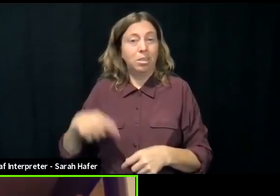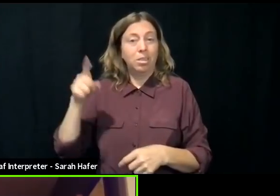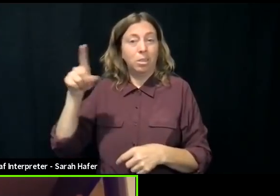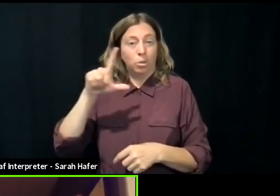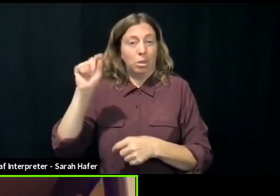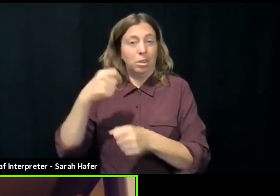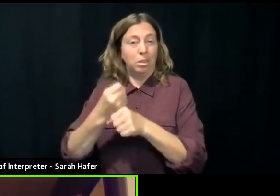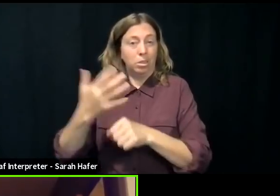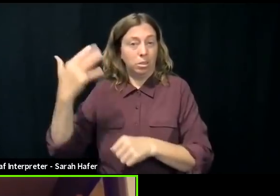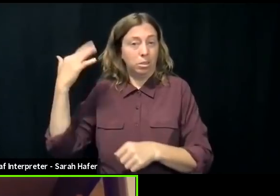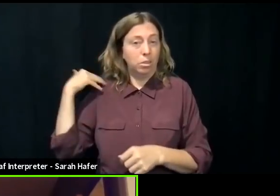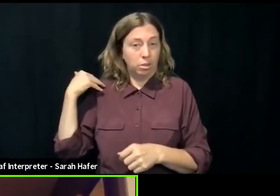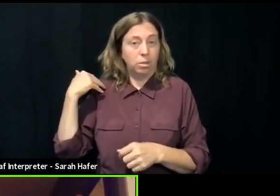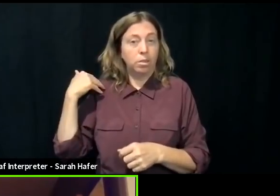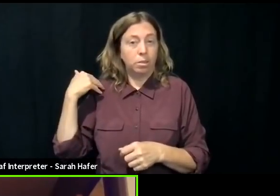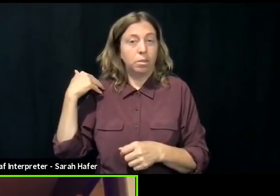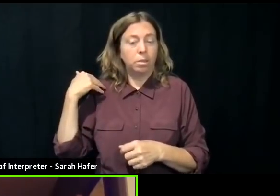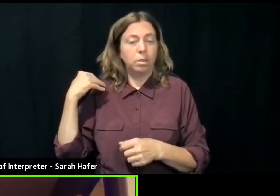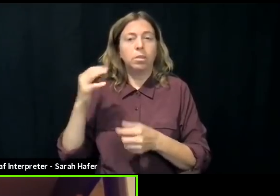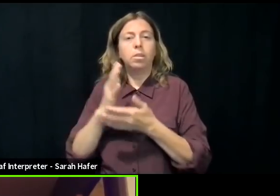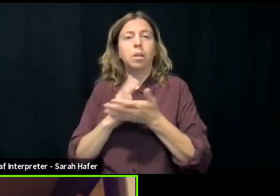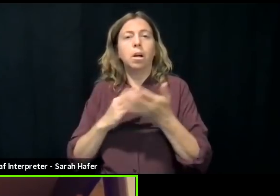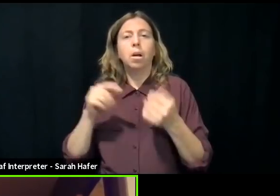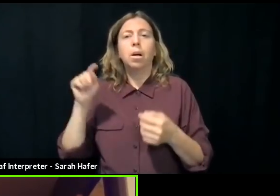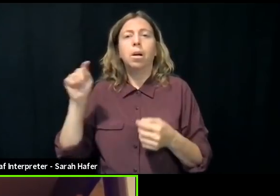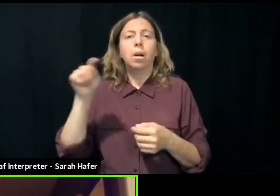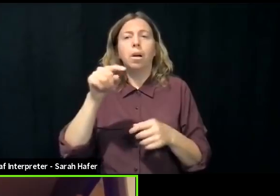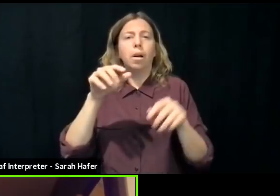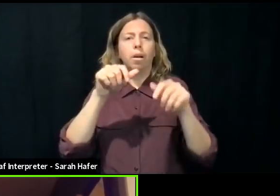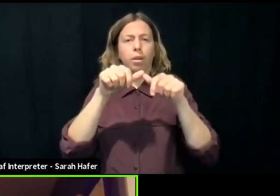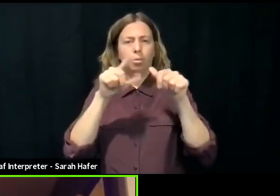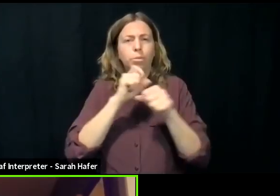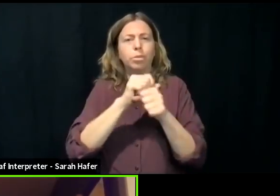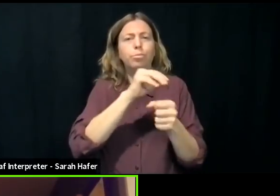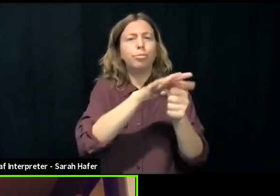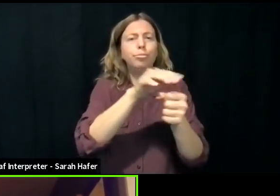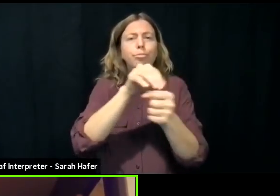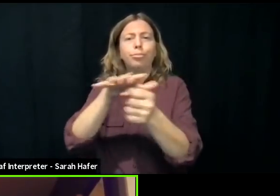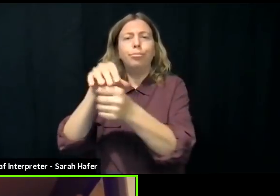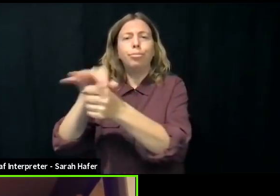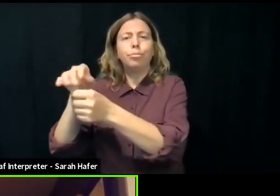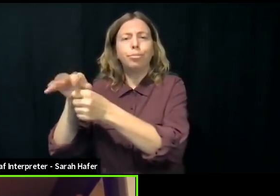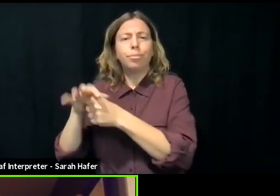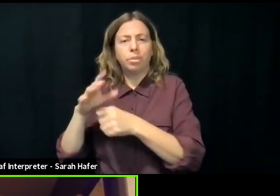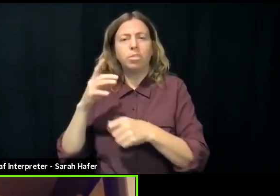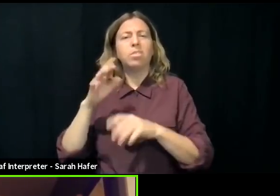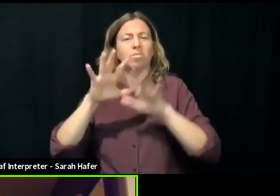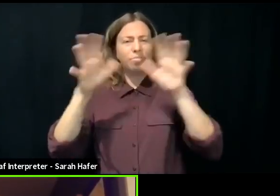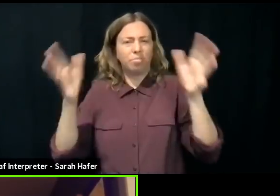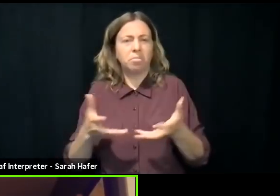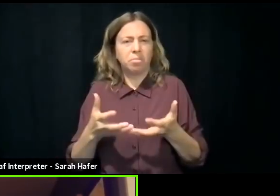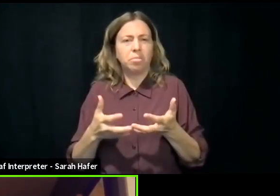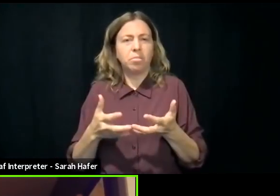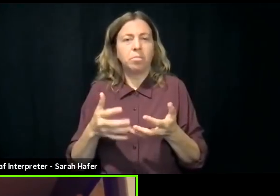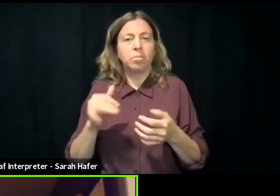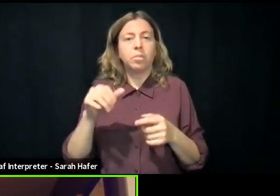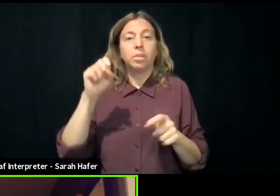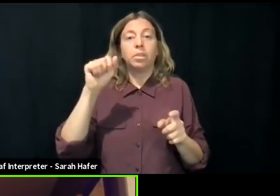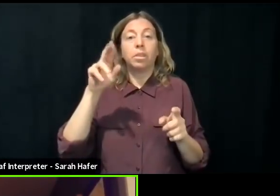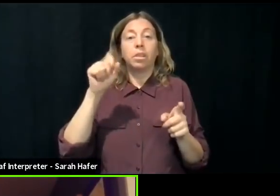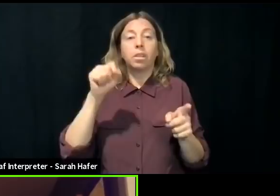various other communities throughout the world. But SARS has essentially gone away as an infection amongst humans. It wasn't